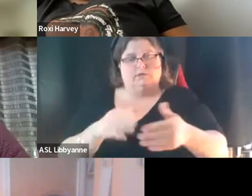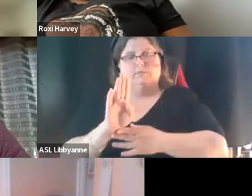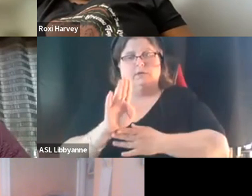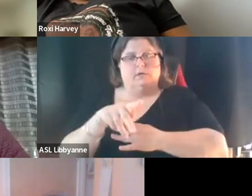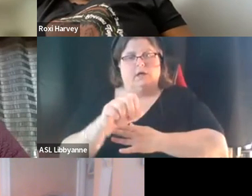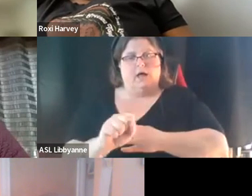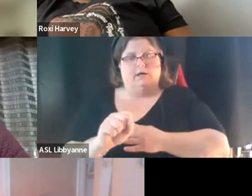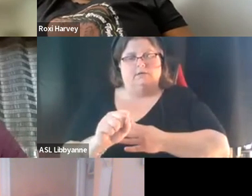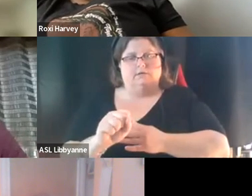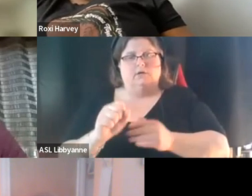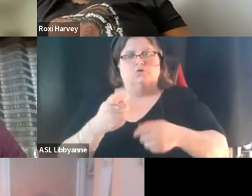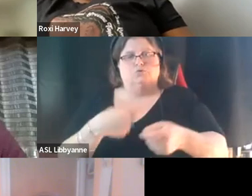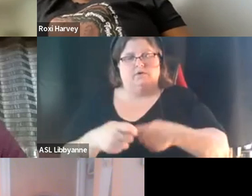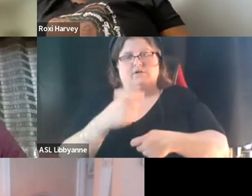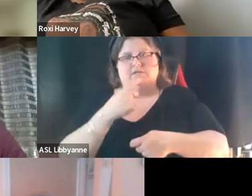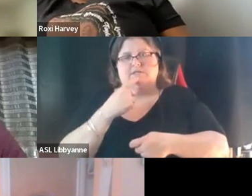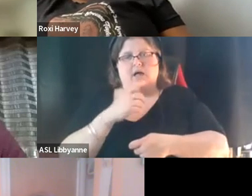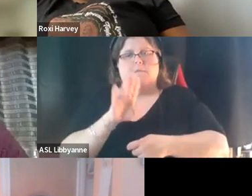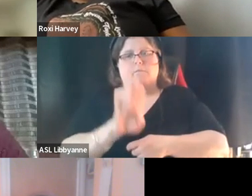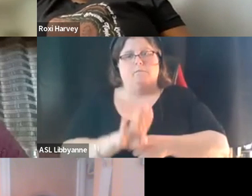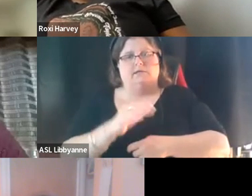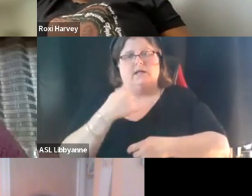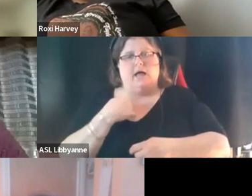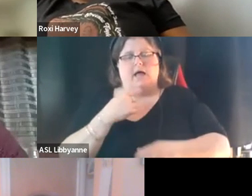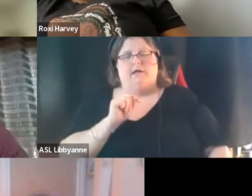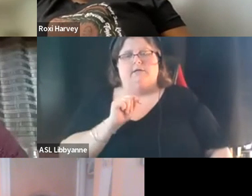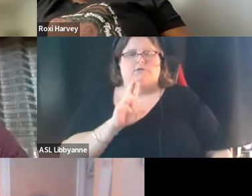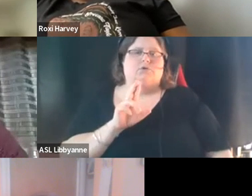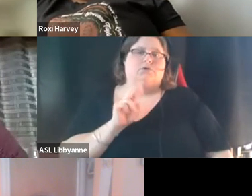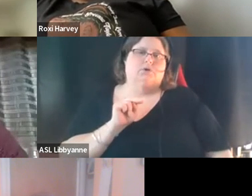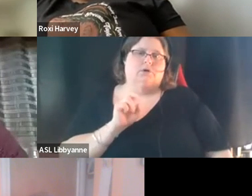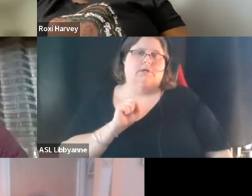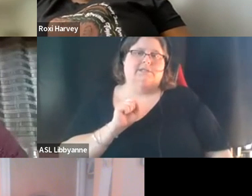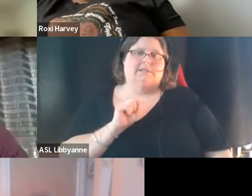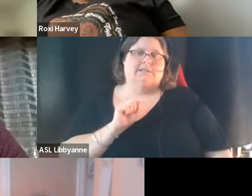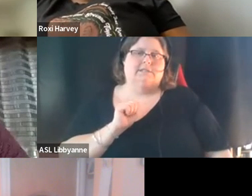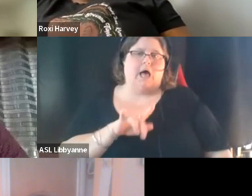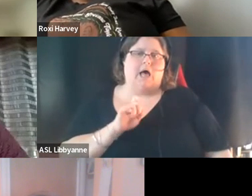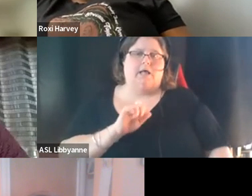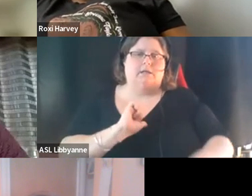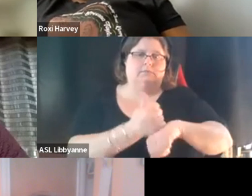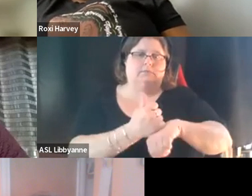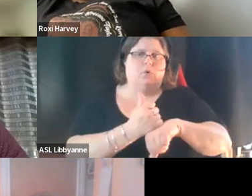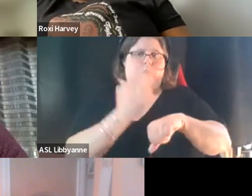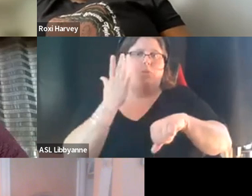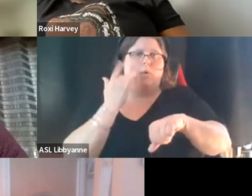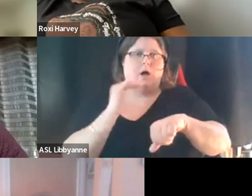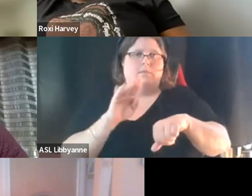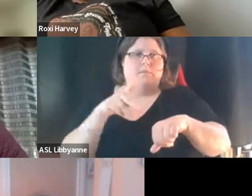is "Boston Had a Turnstile of Superintendents. Why Can't BPS Keep